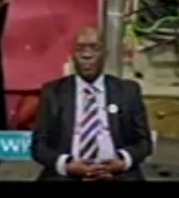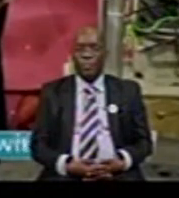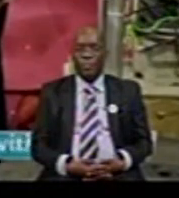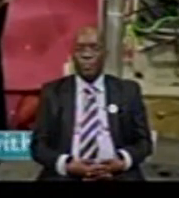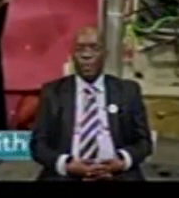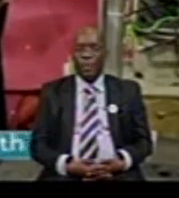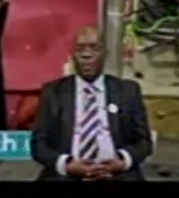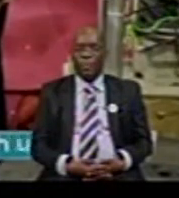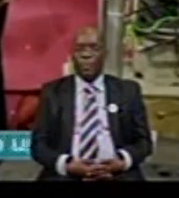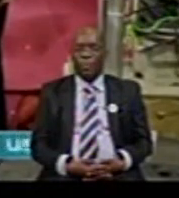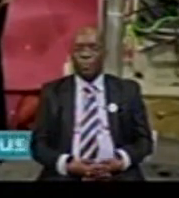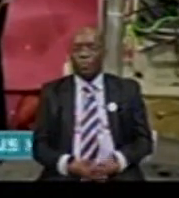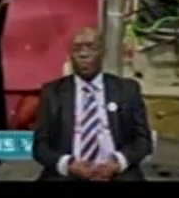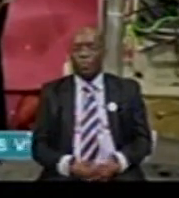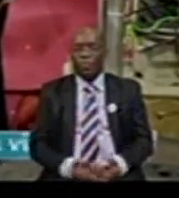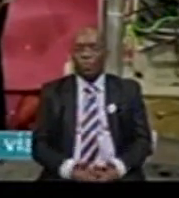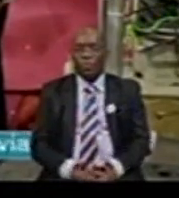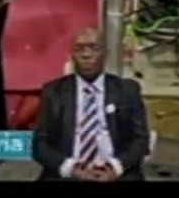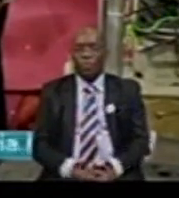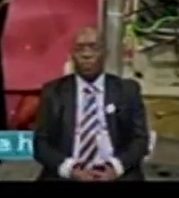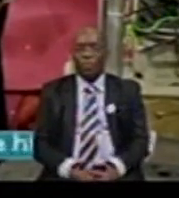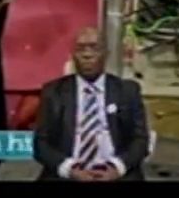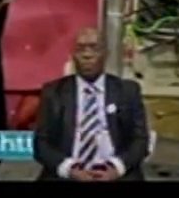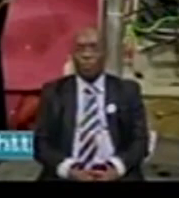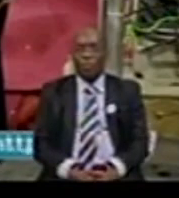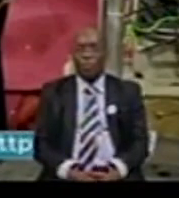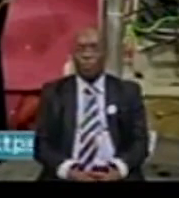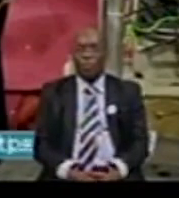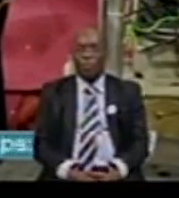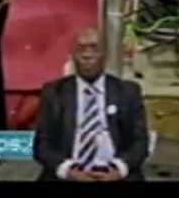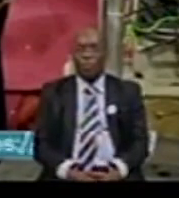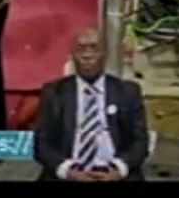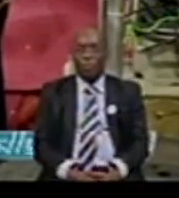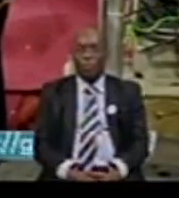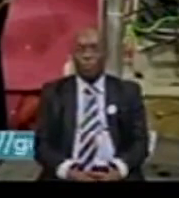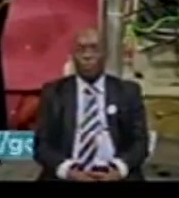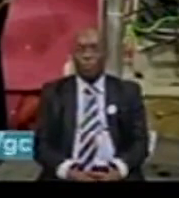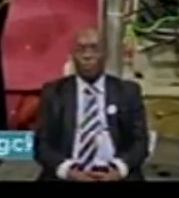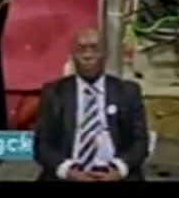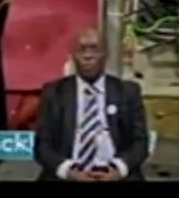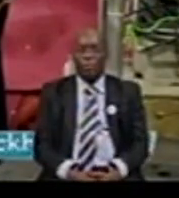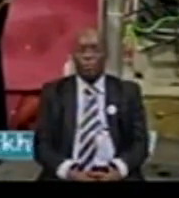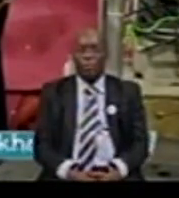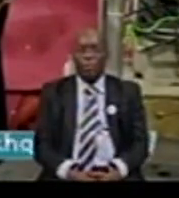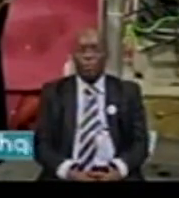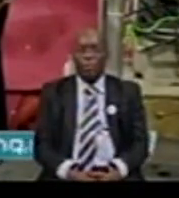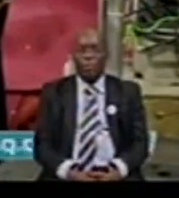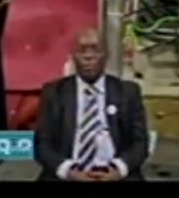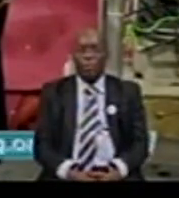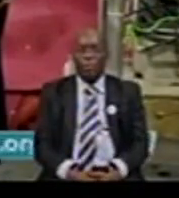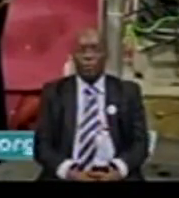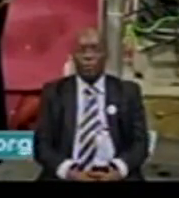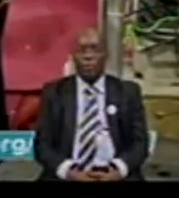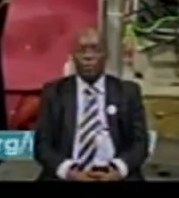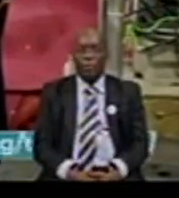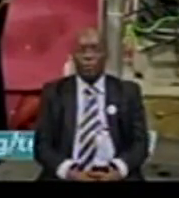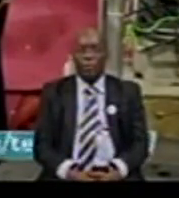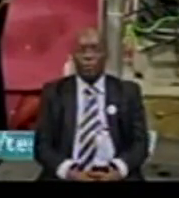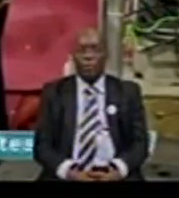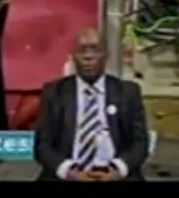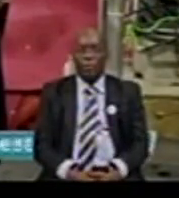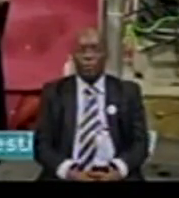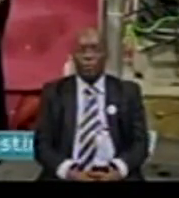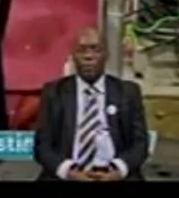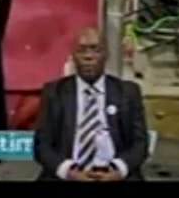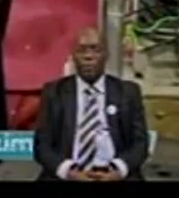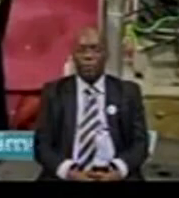any problem. Likewise, this evening, she was having stomach trouble. Everything was so painful. But by the grace of God, after the prayer of the man